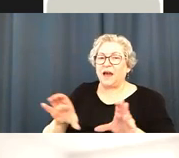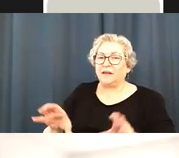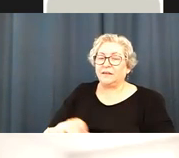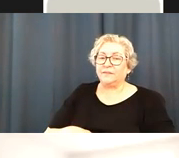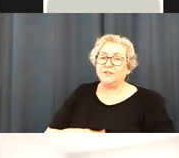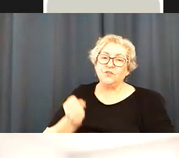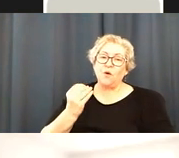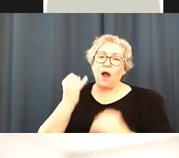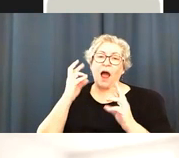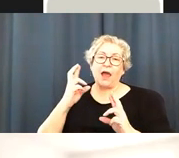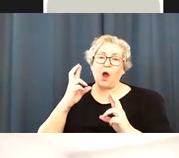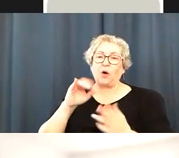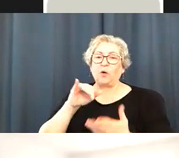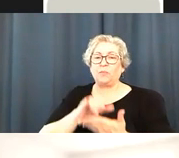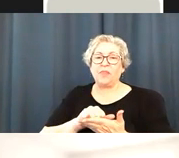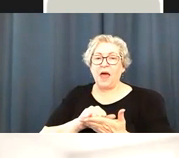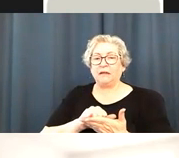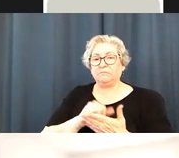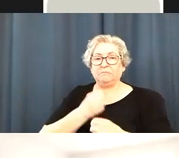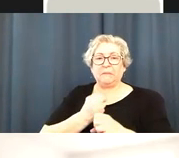And Josie, I see that chat lighting up again.